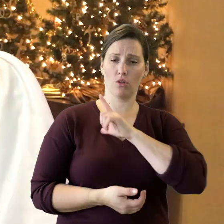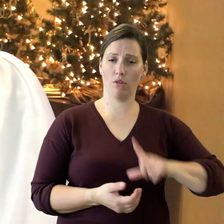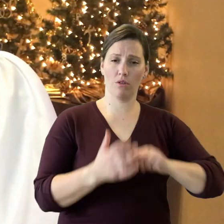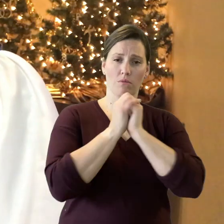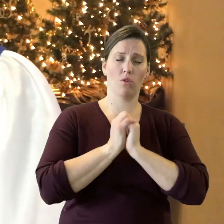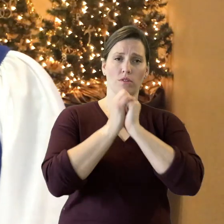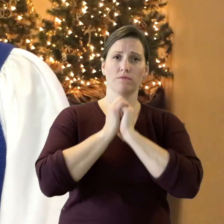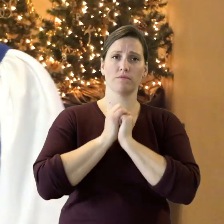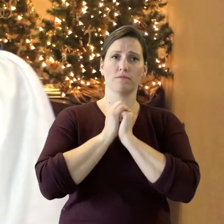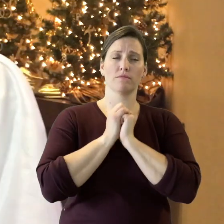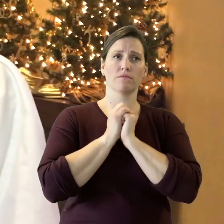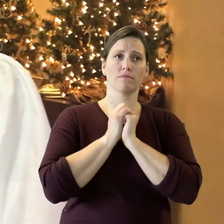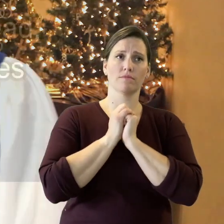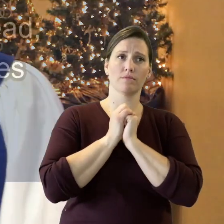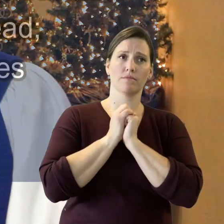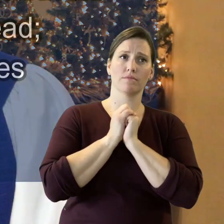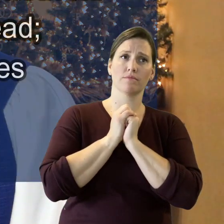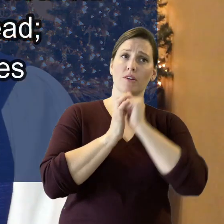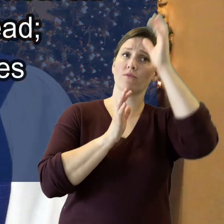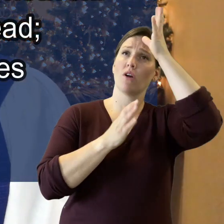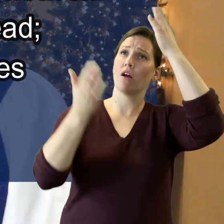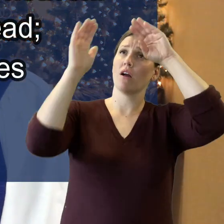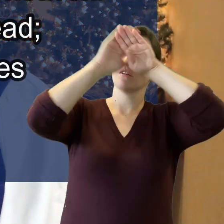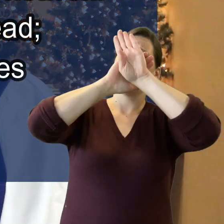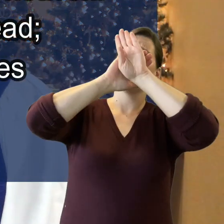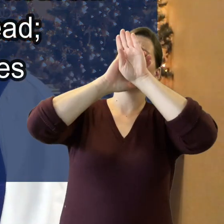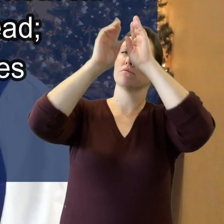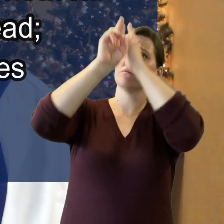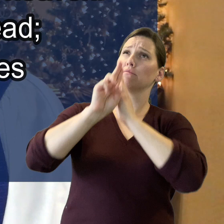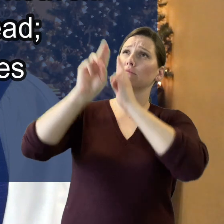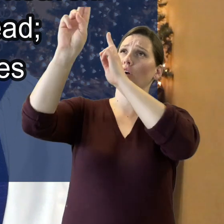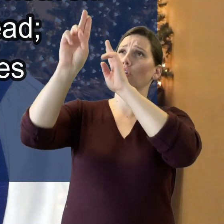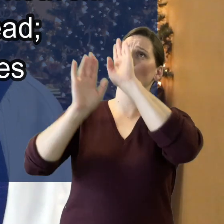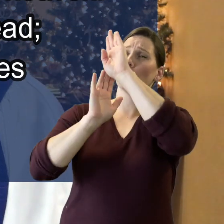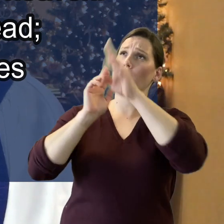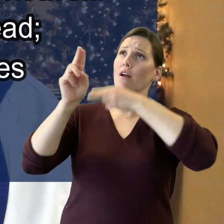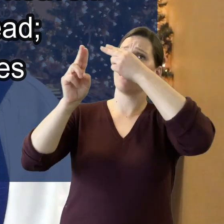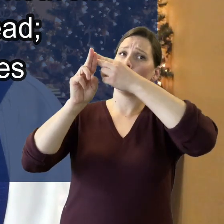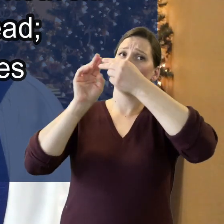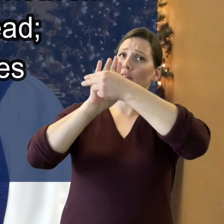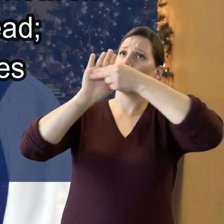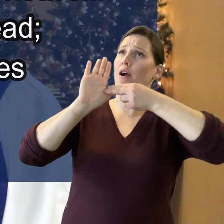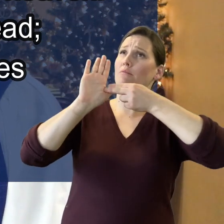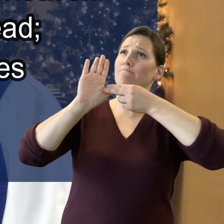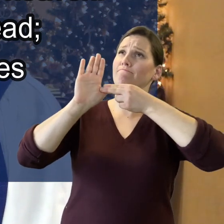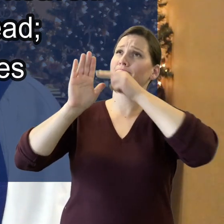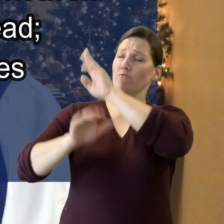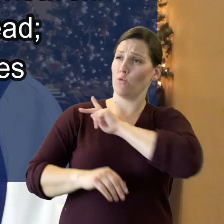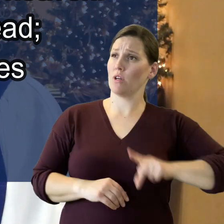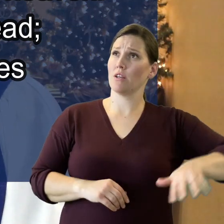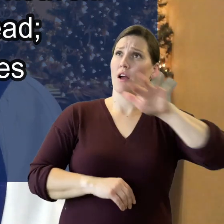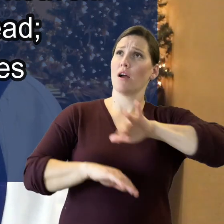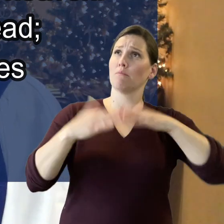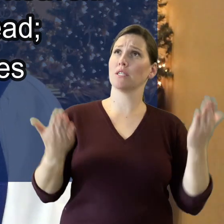We join together in the Lord's Prayer. Our Father, who art in heaven, hallowed be thy